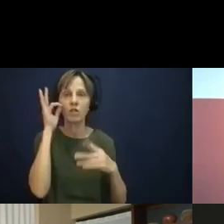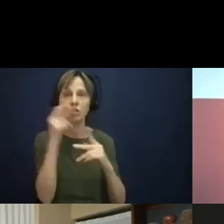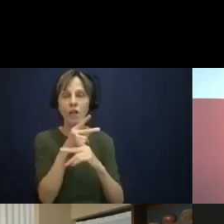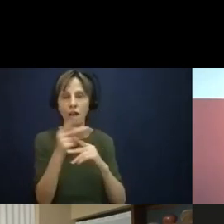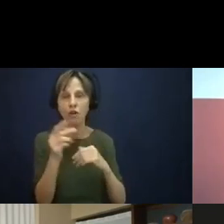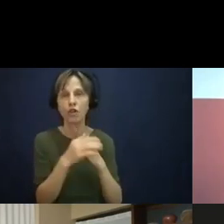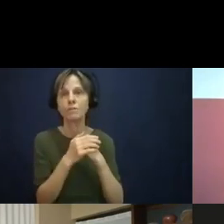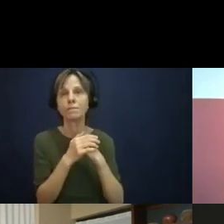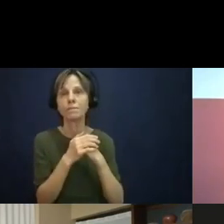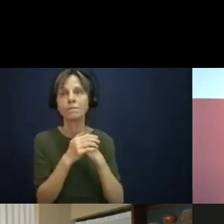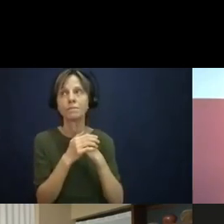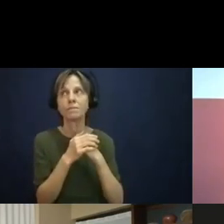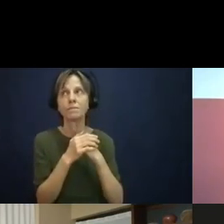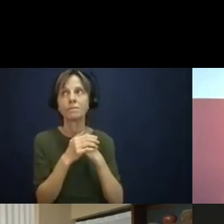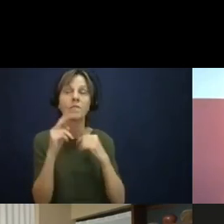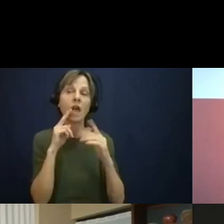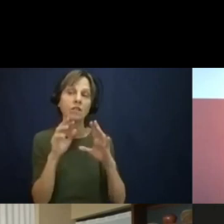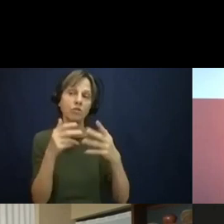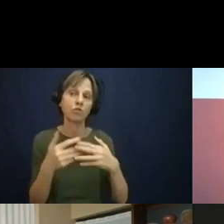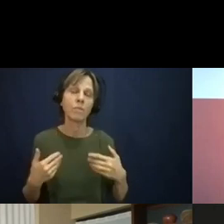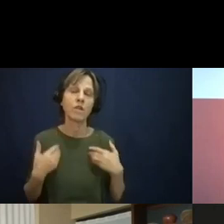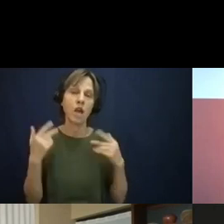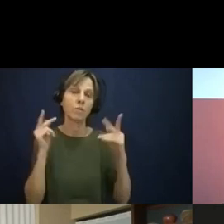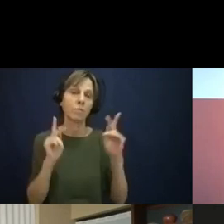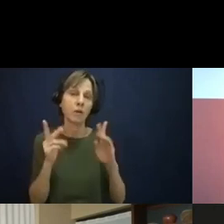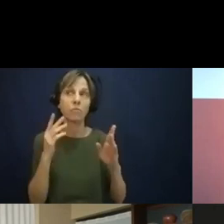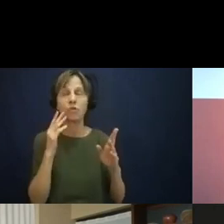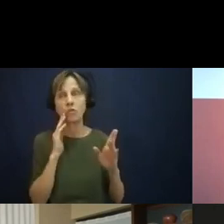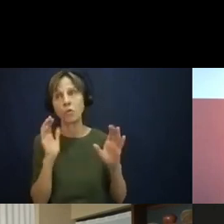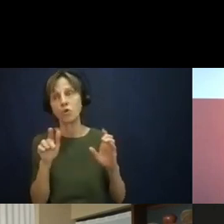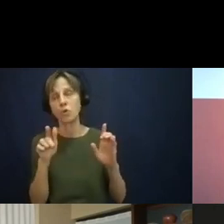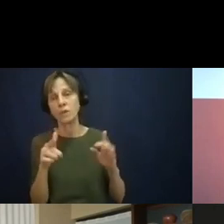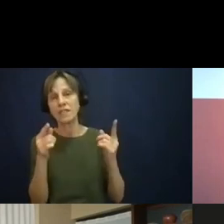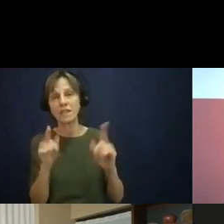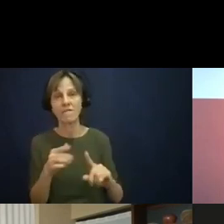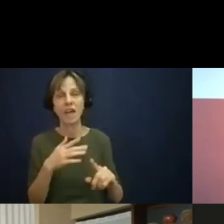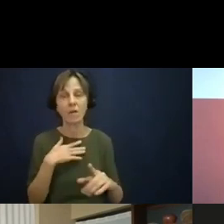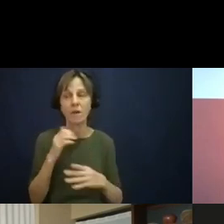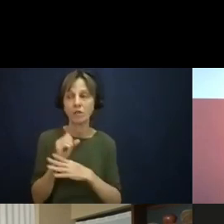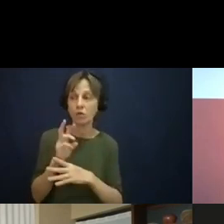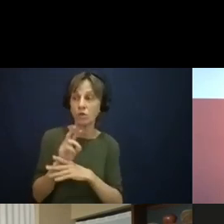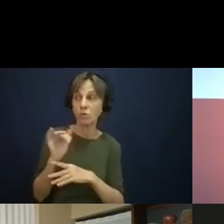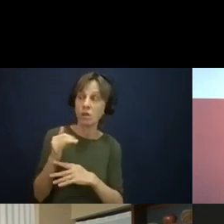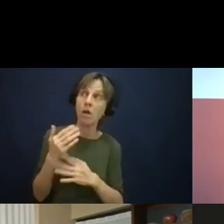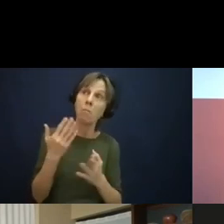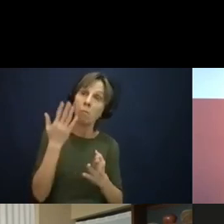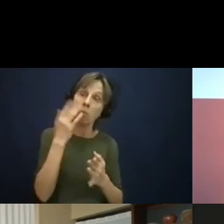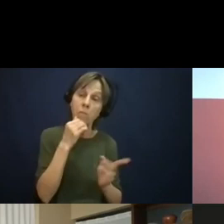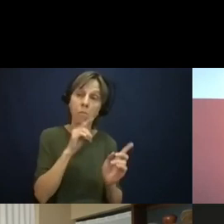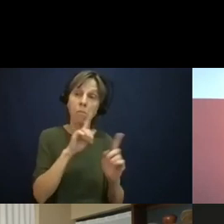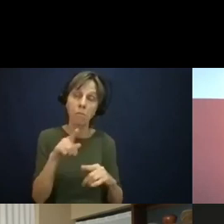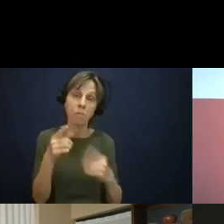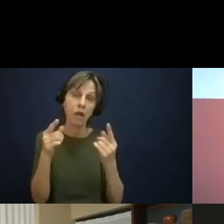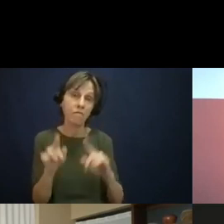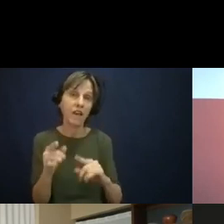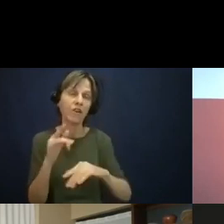and I seen this group of young people who were, doing this event. And my social worker was like, yeah, well, let's go to this event early on a